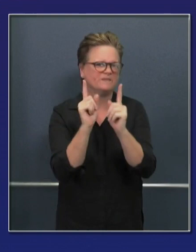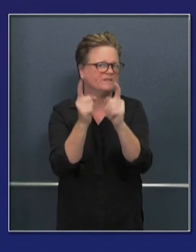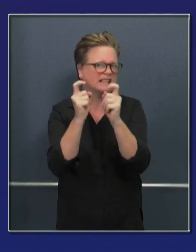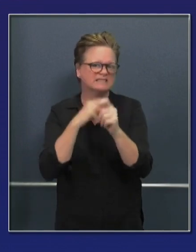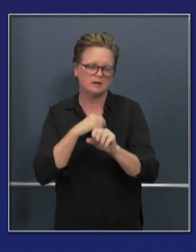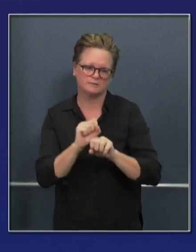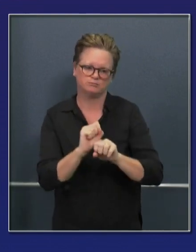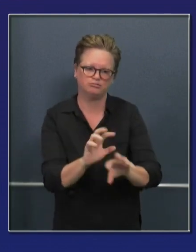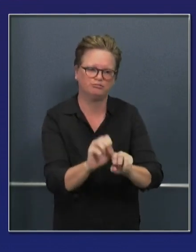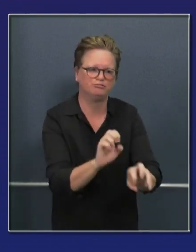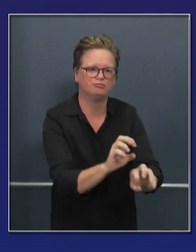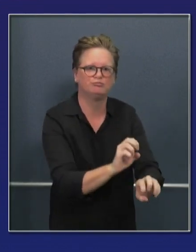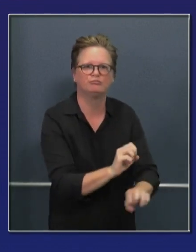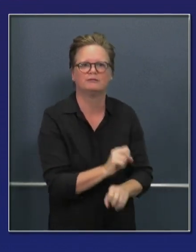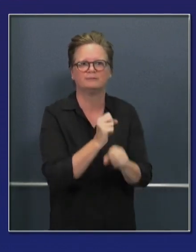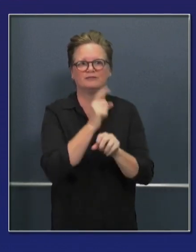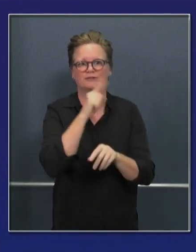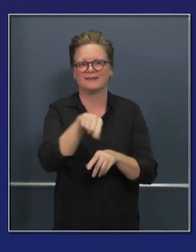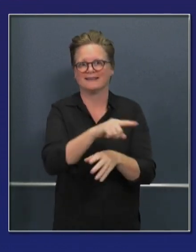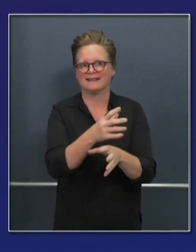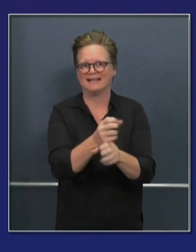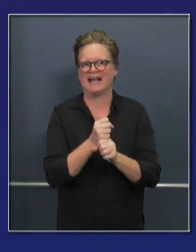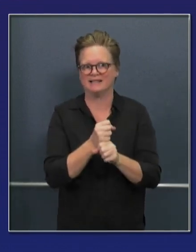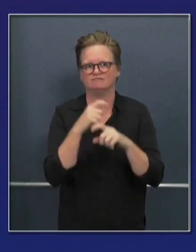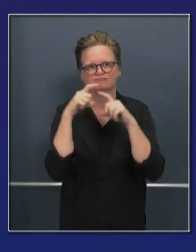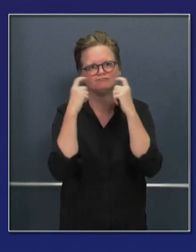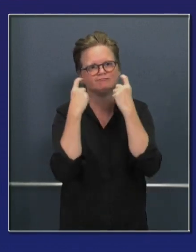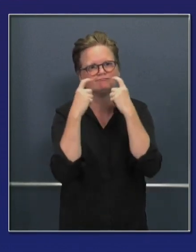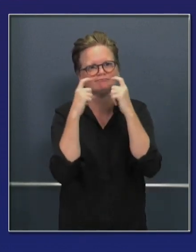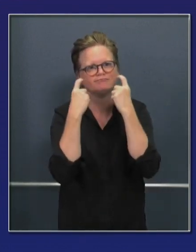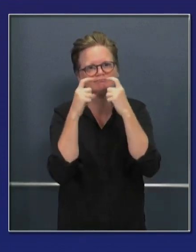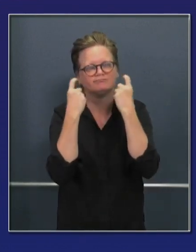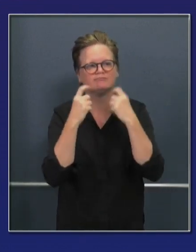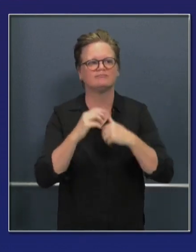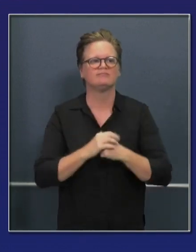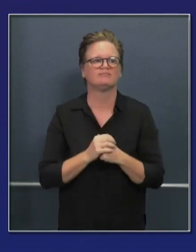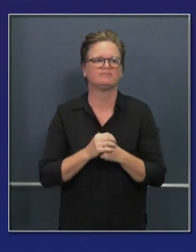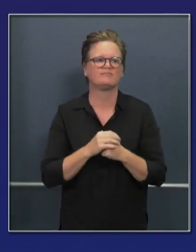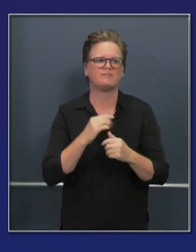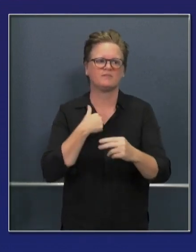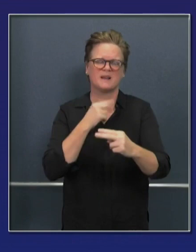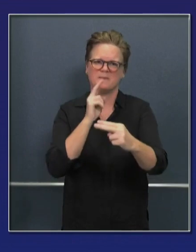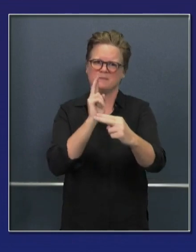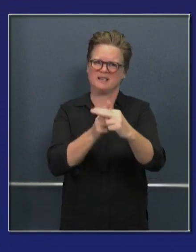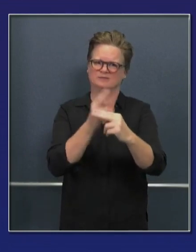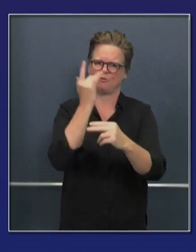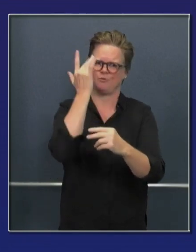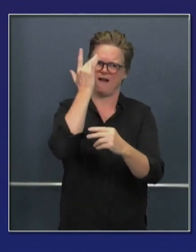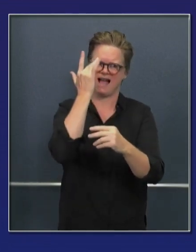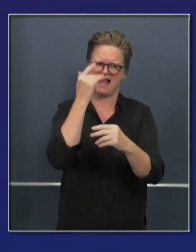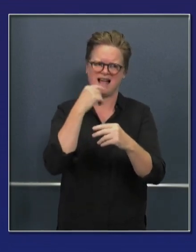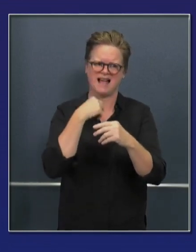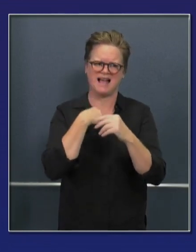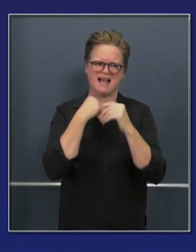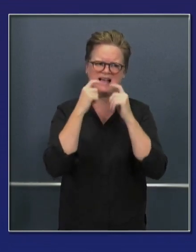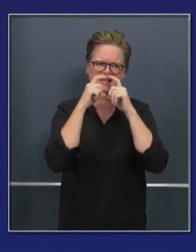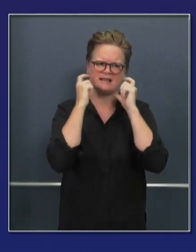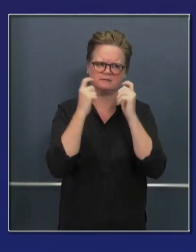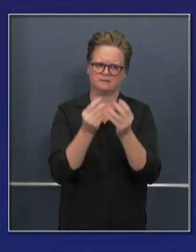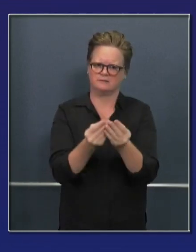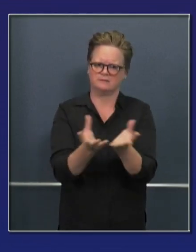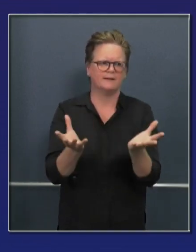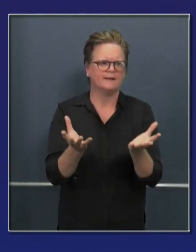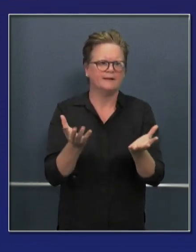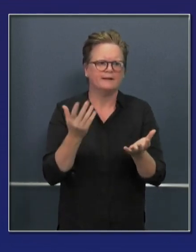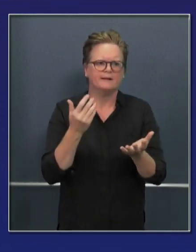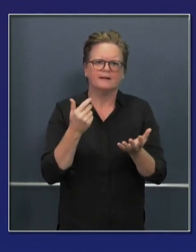surgical masks. But again, the reason I highlight those two, highlight all of the equipment inventory, is how foundational it is in terms